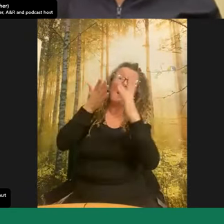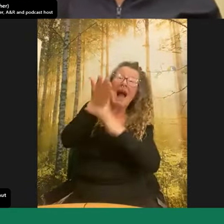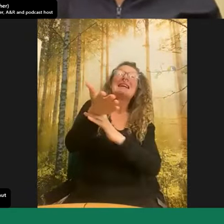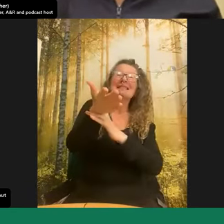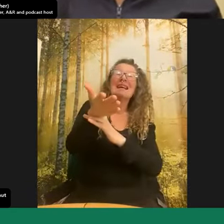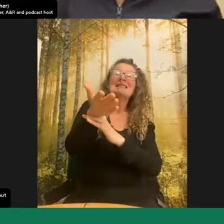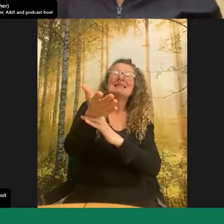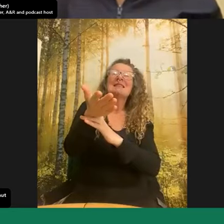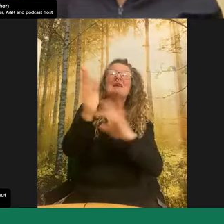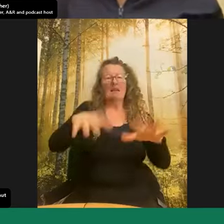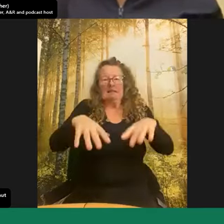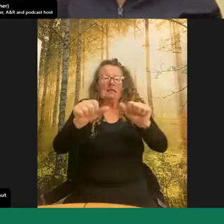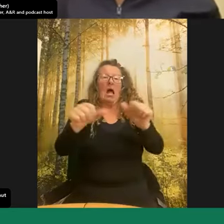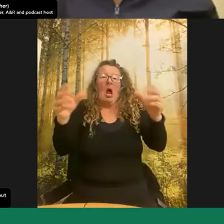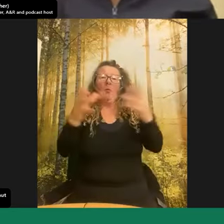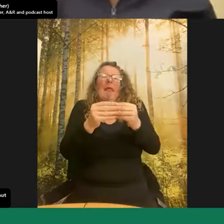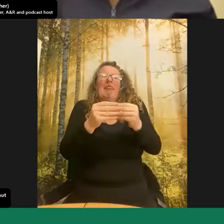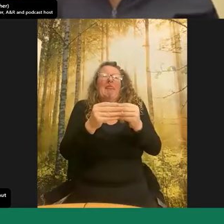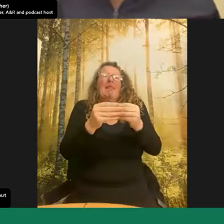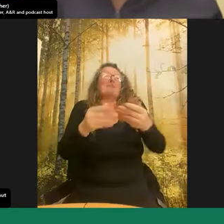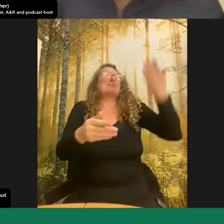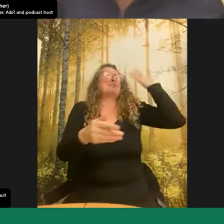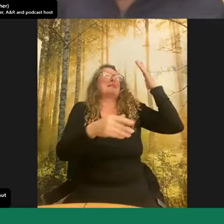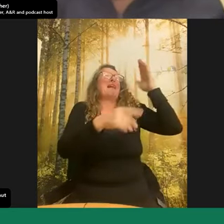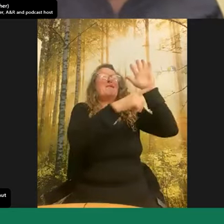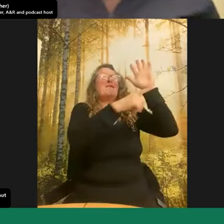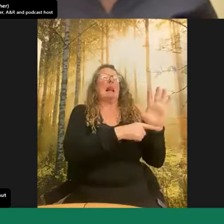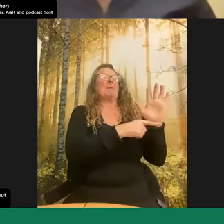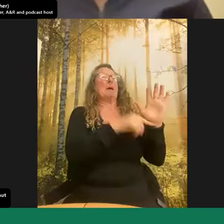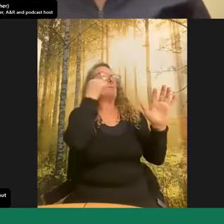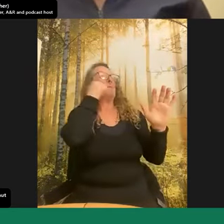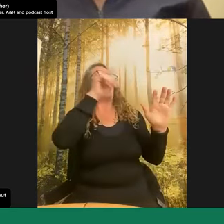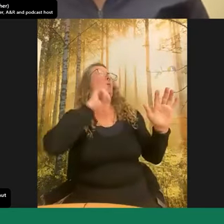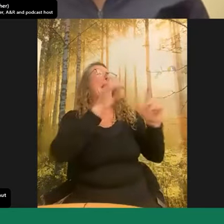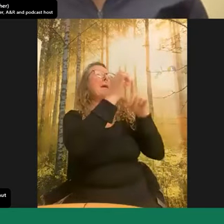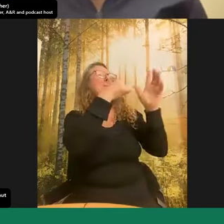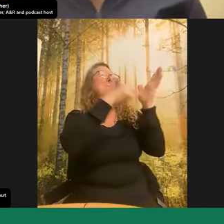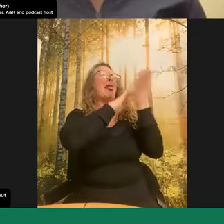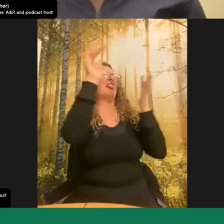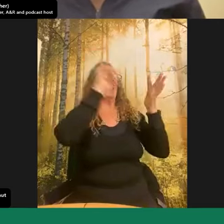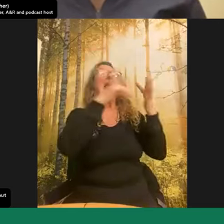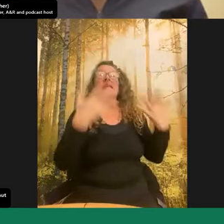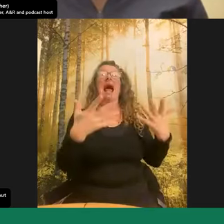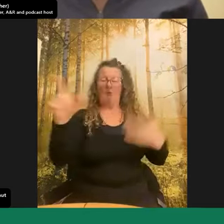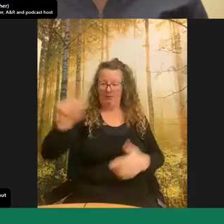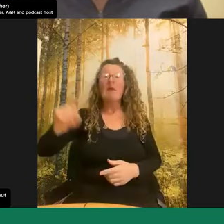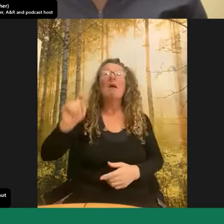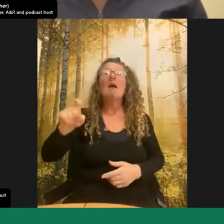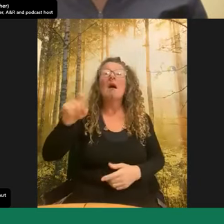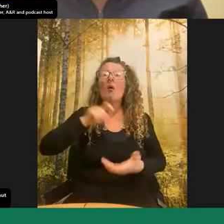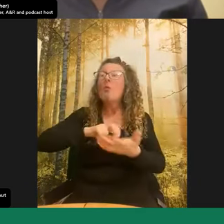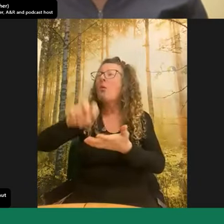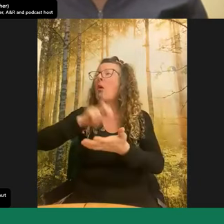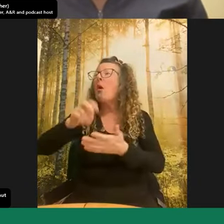know, we started with just the Pathé film, you know, and now we're in a space where we could walk through a room virtually, you know, and see